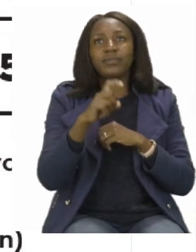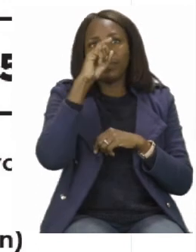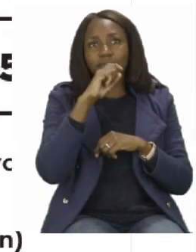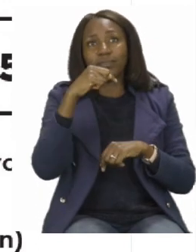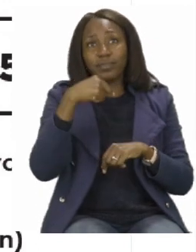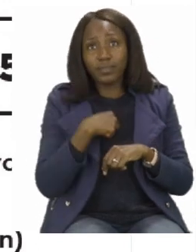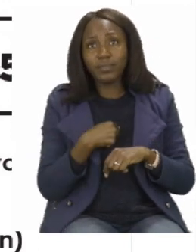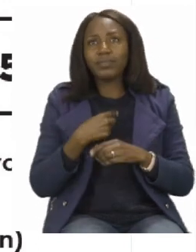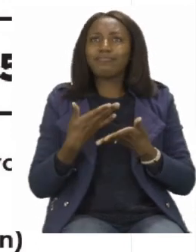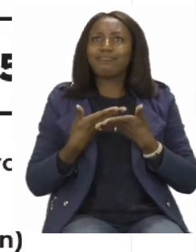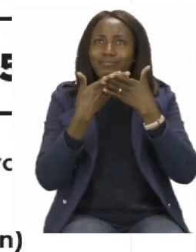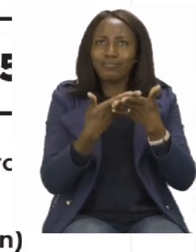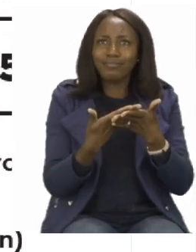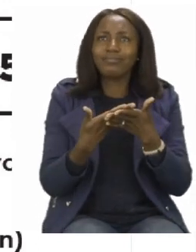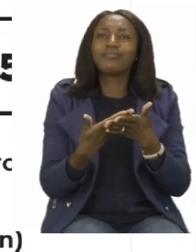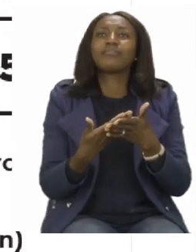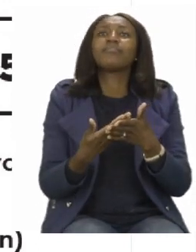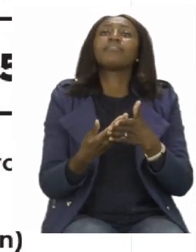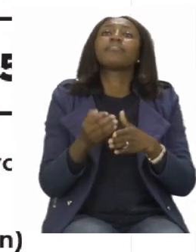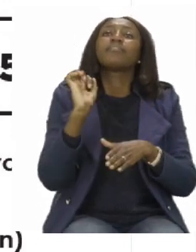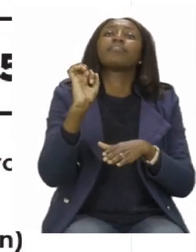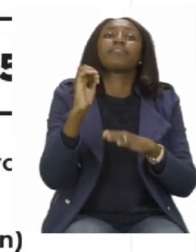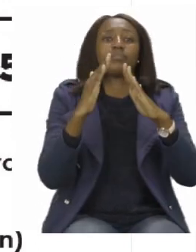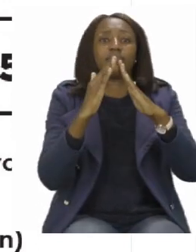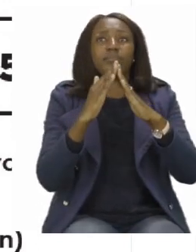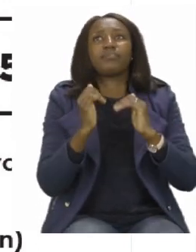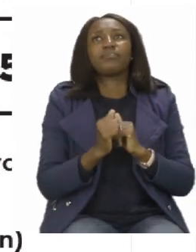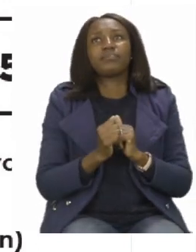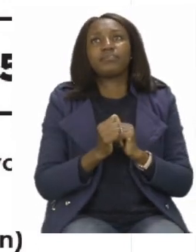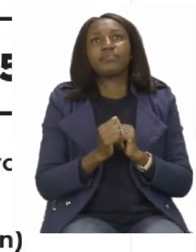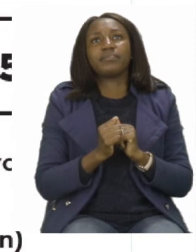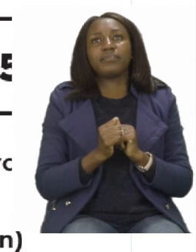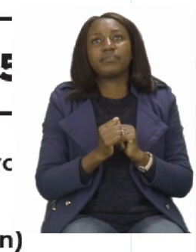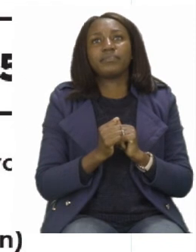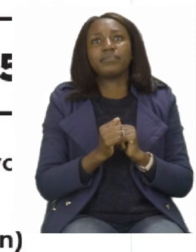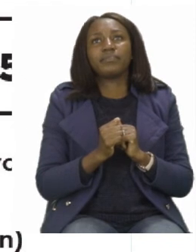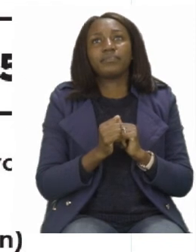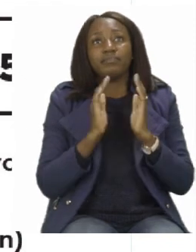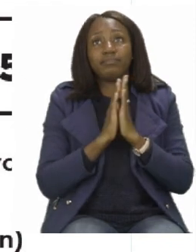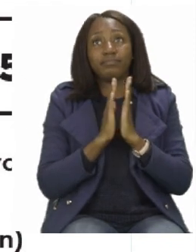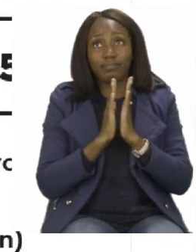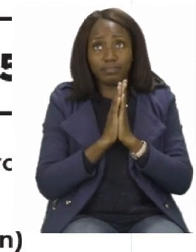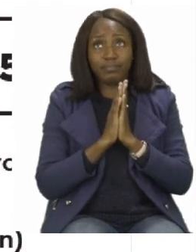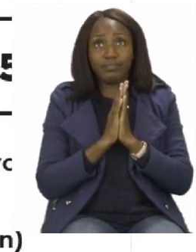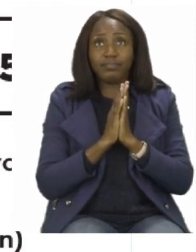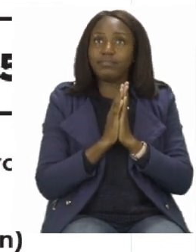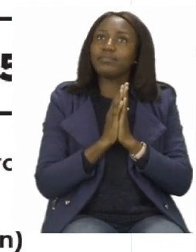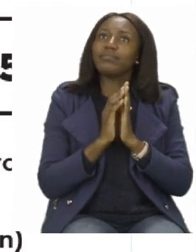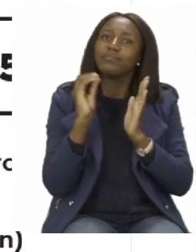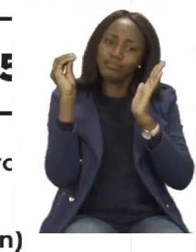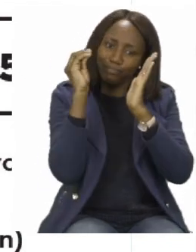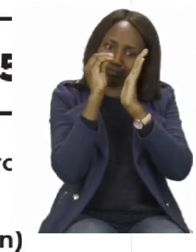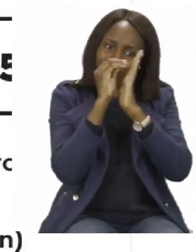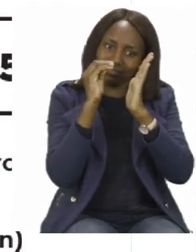cleaned their pens. Now, boys and girls, I want you to go ahead and finish